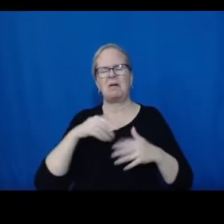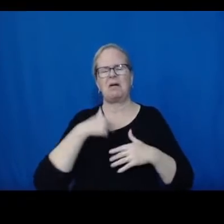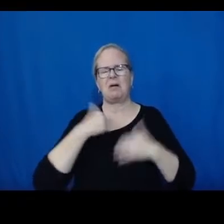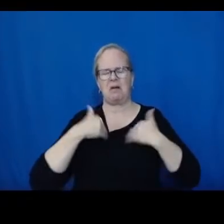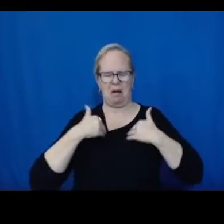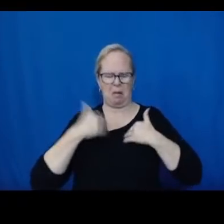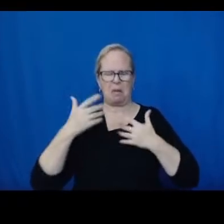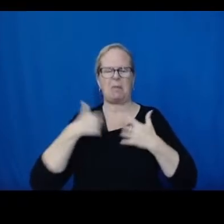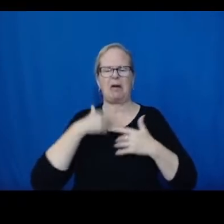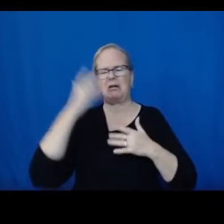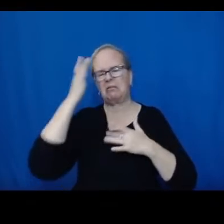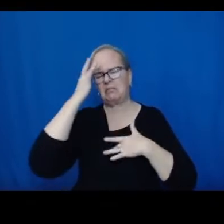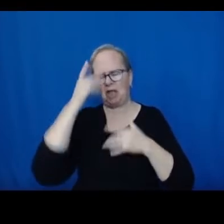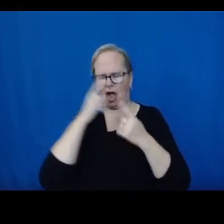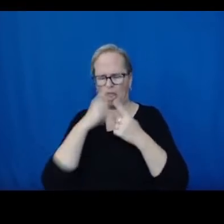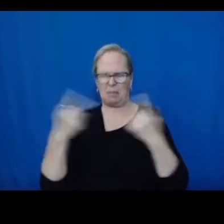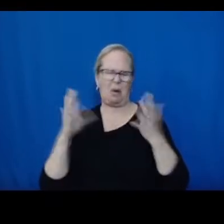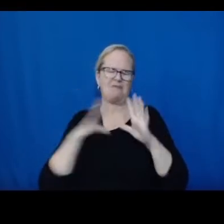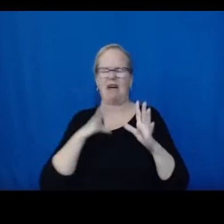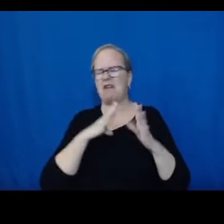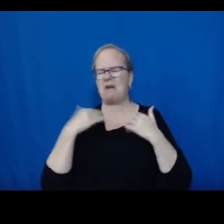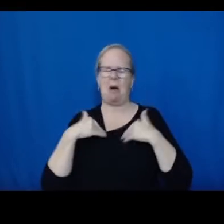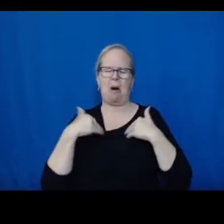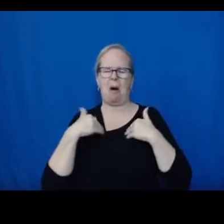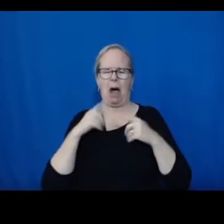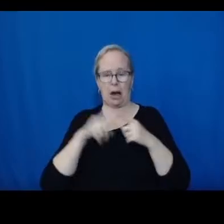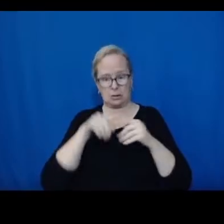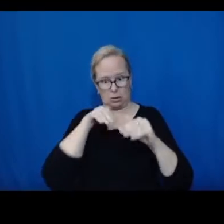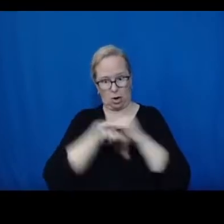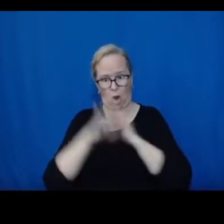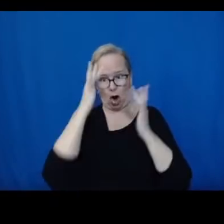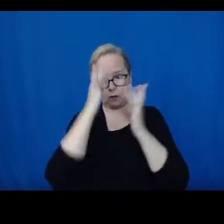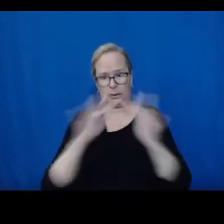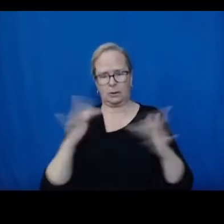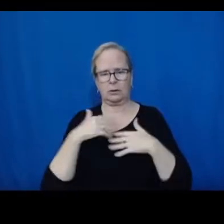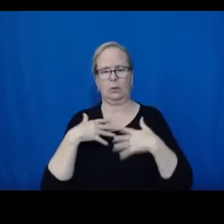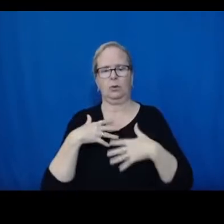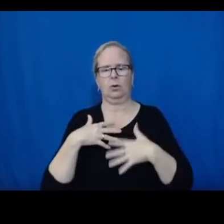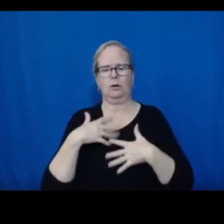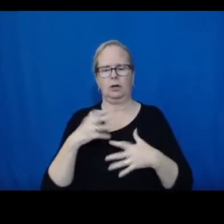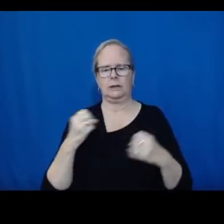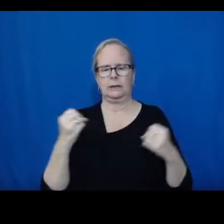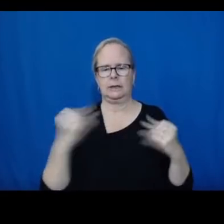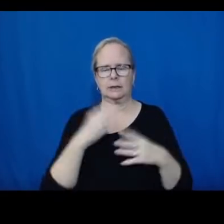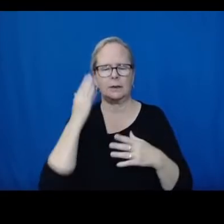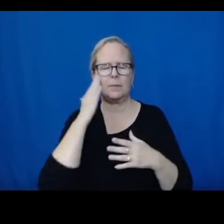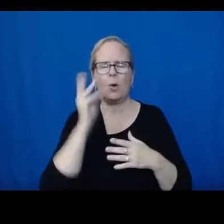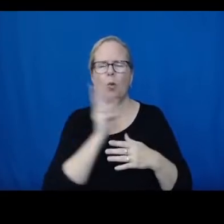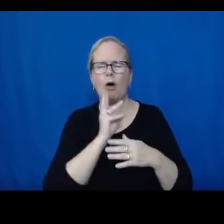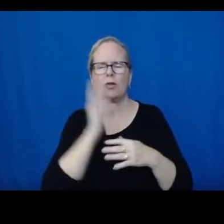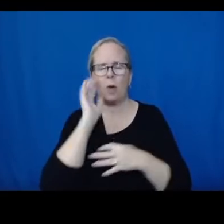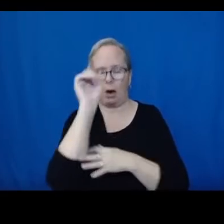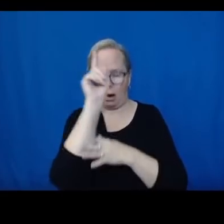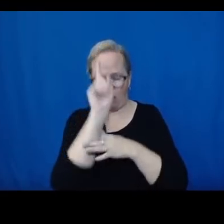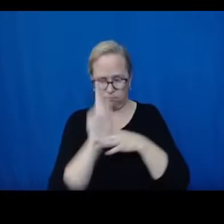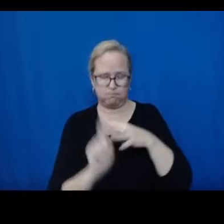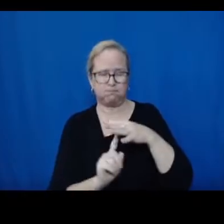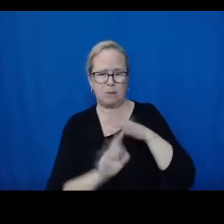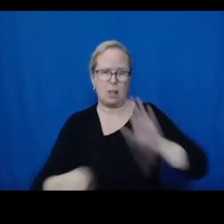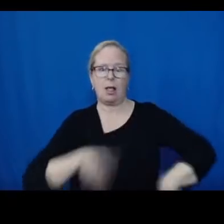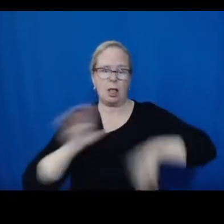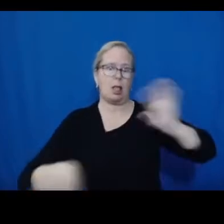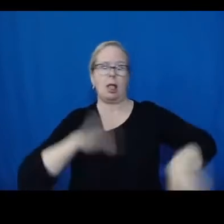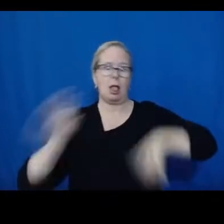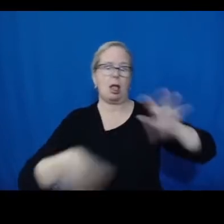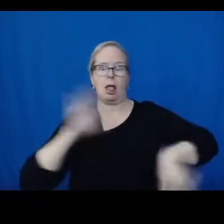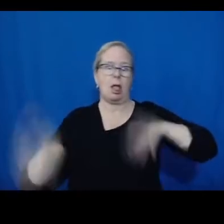can fight. But shortness of breath is scary. Like, you know, when you're underwater and you can't get your head above fast enough, like it's